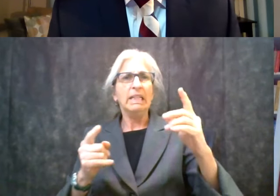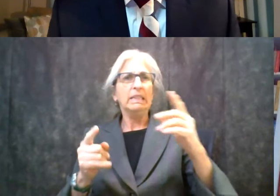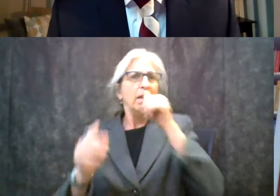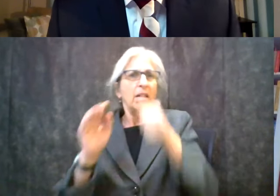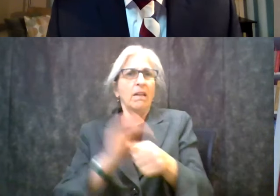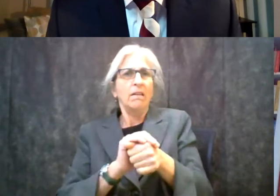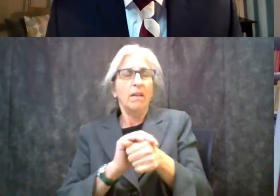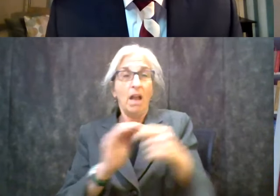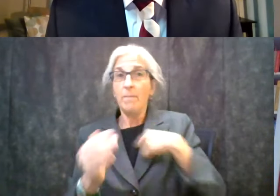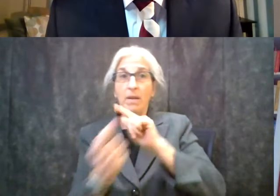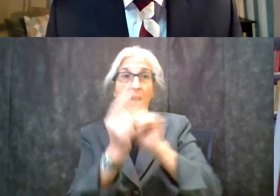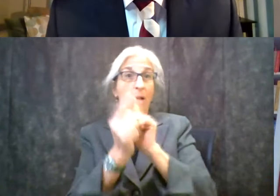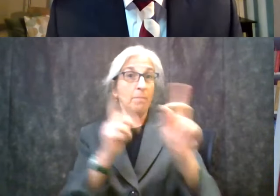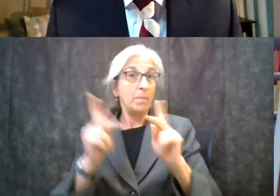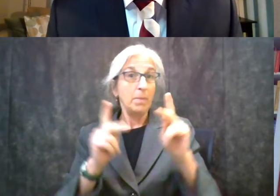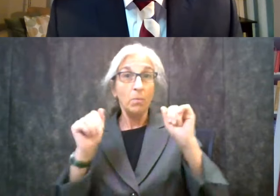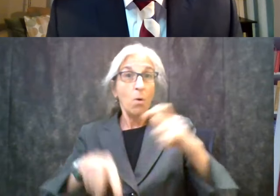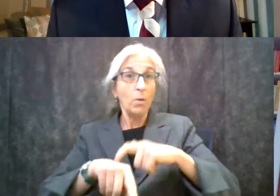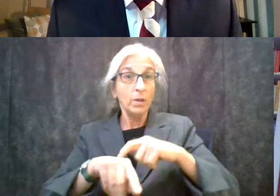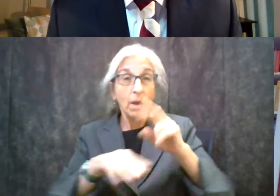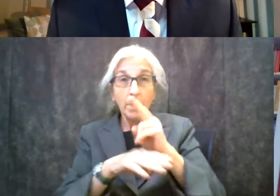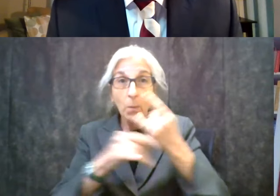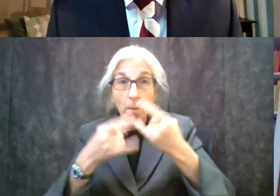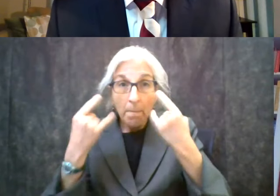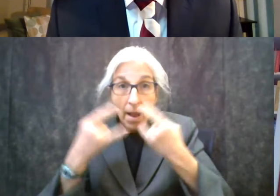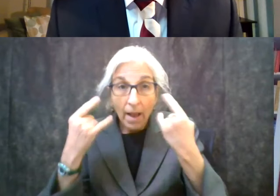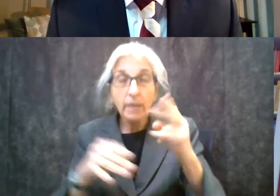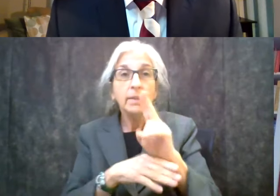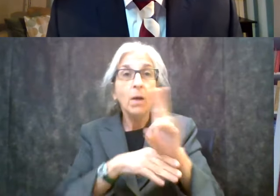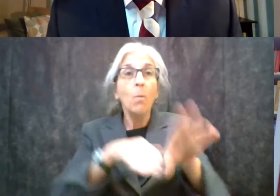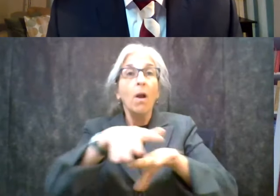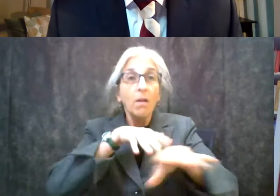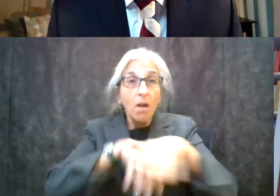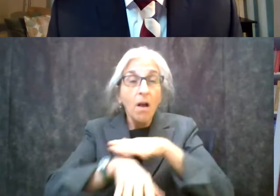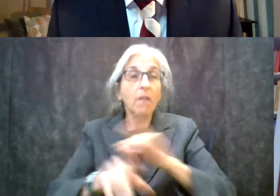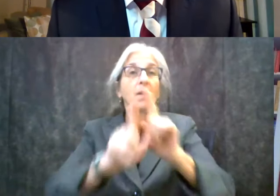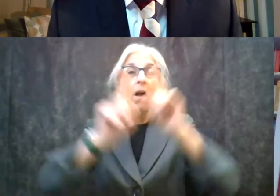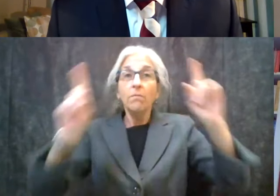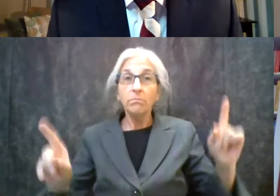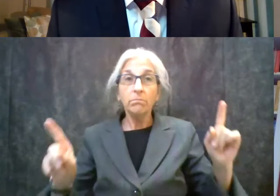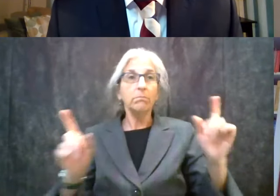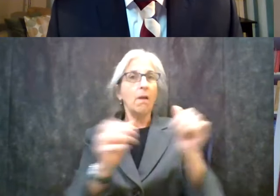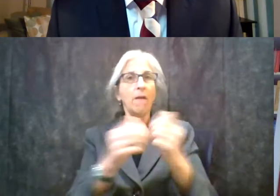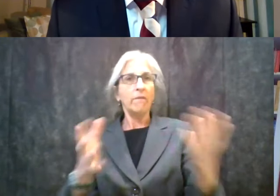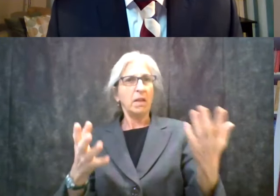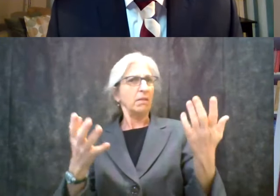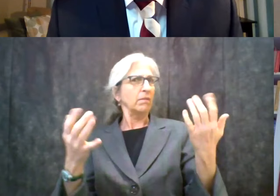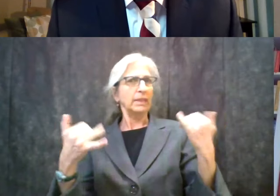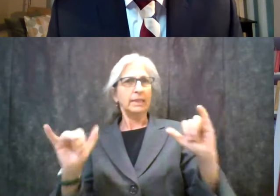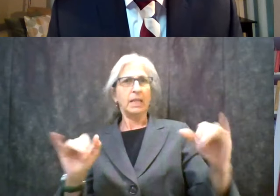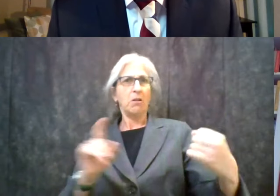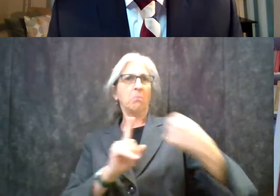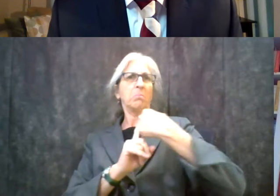time who say that they wear a mask, they wear gloves, they practice social distancing and so forth, and yet they